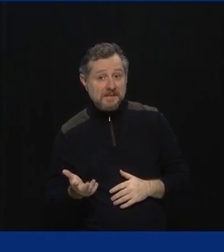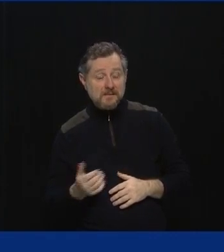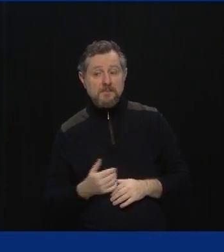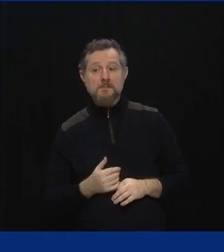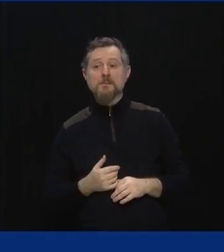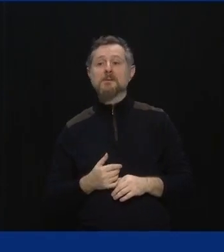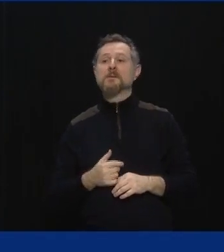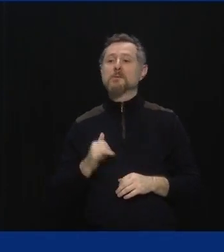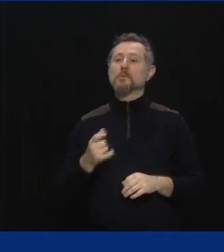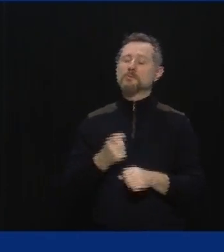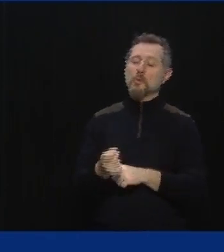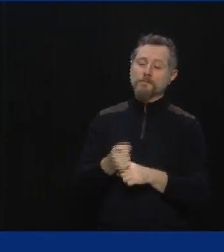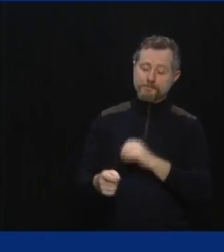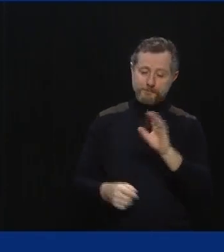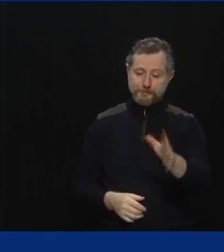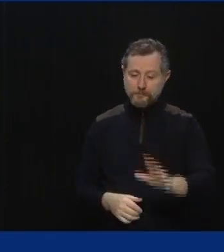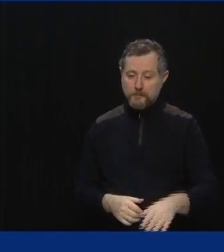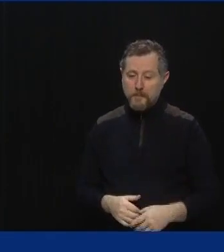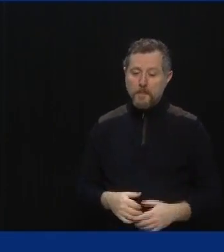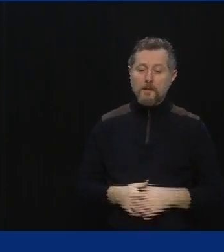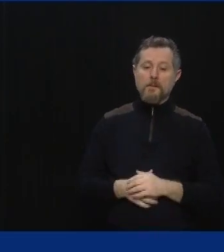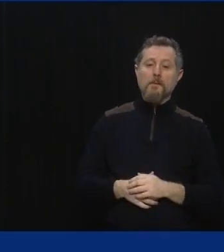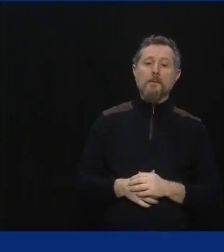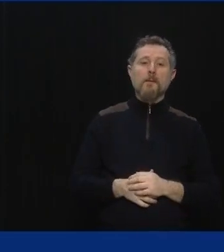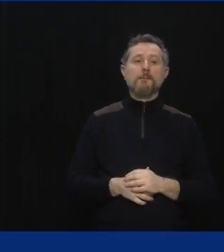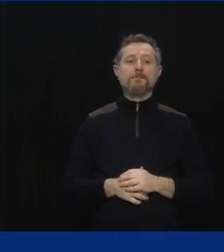That was a joke.